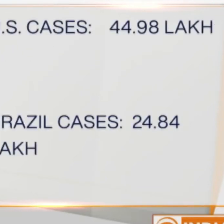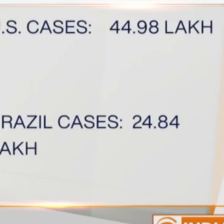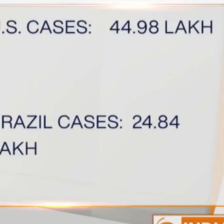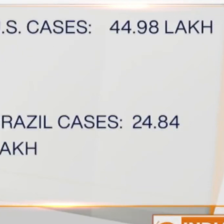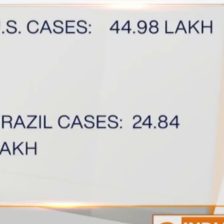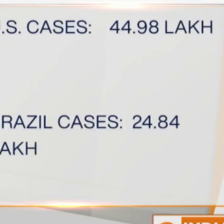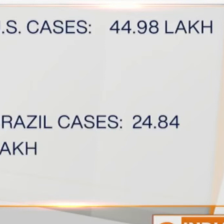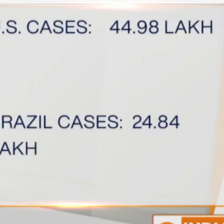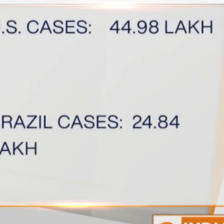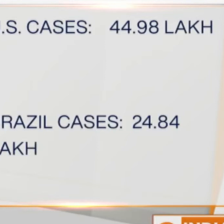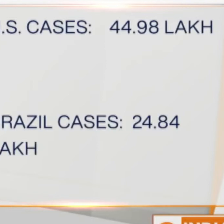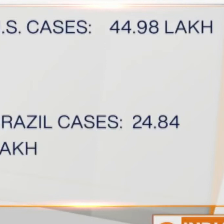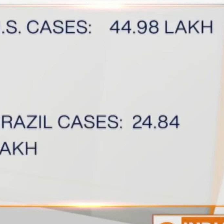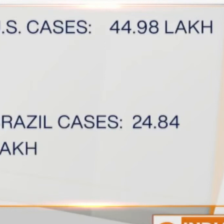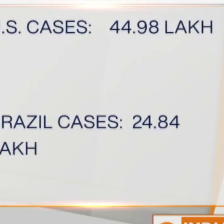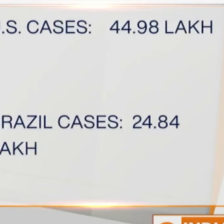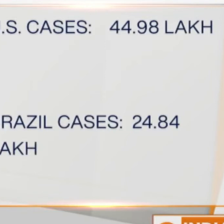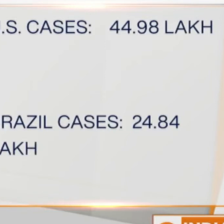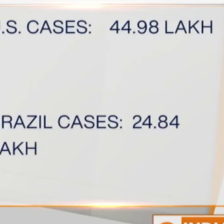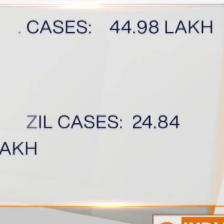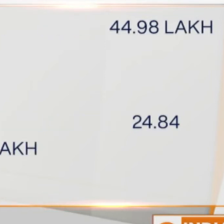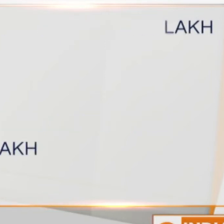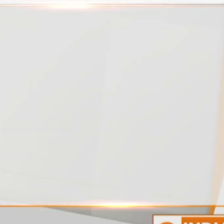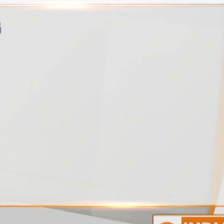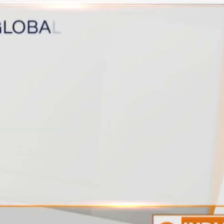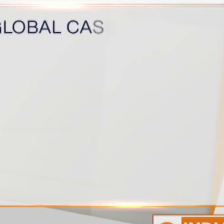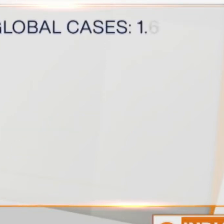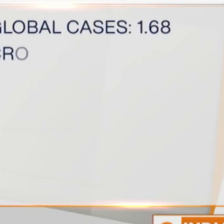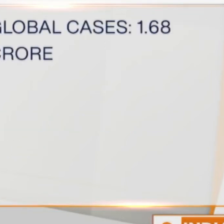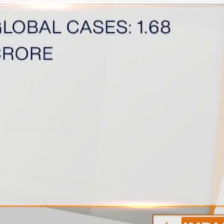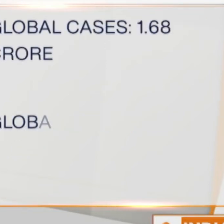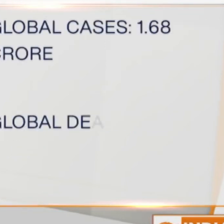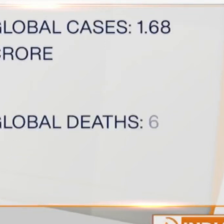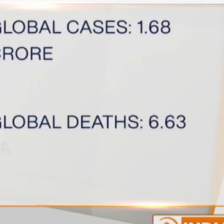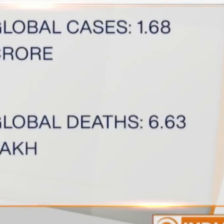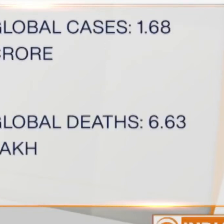45,878 fatalities, further followed by Mexico and Italy.